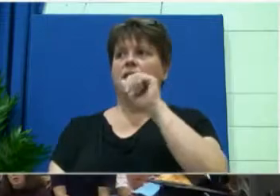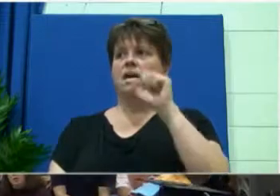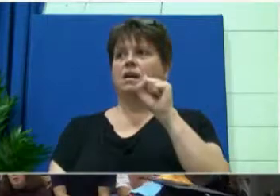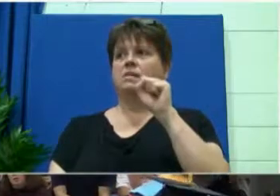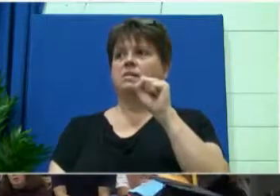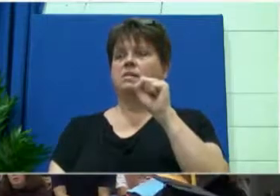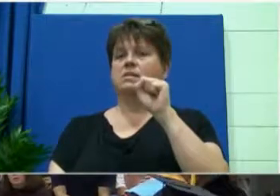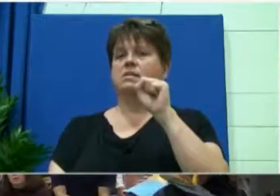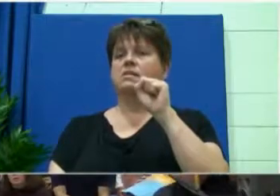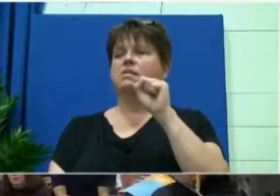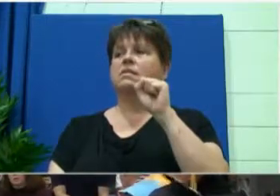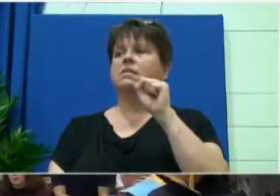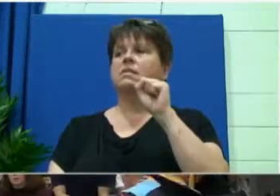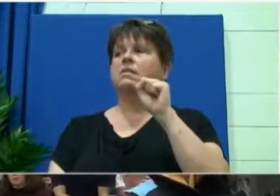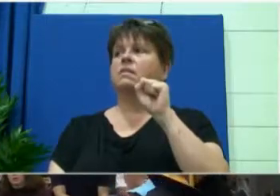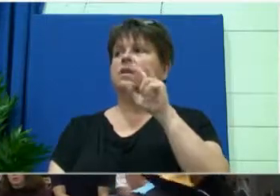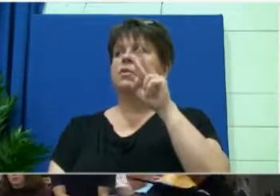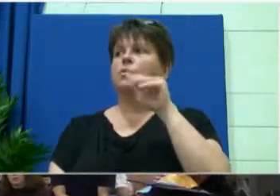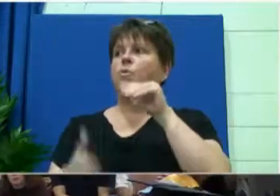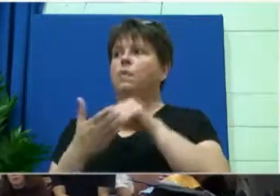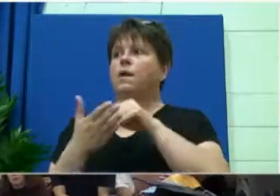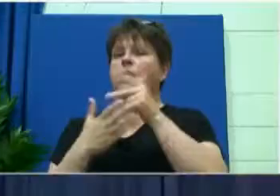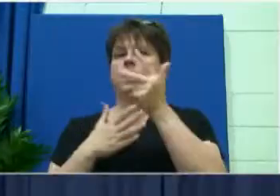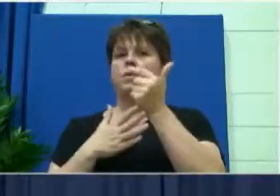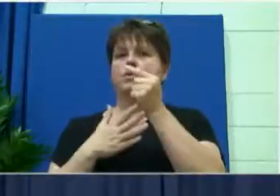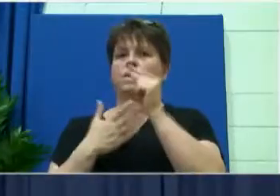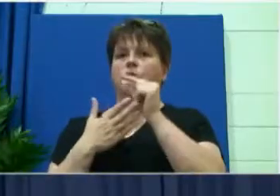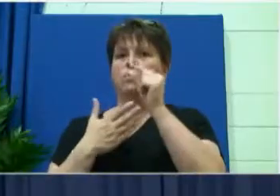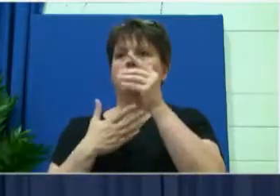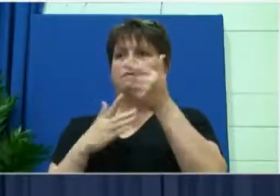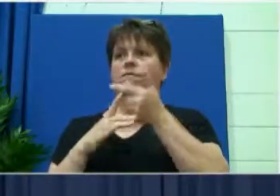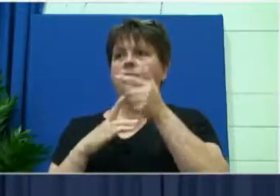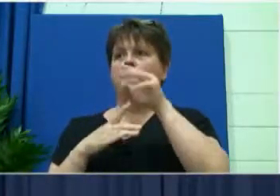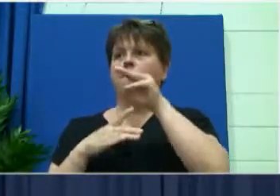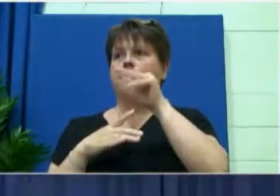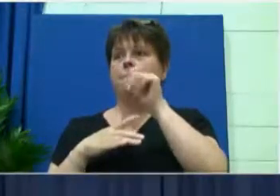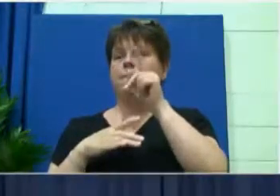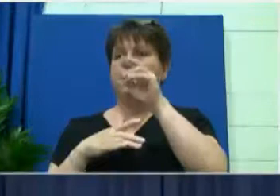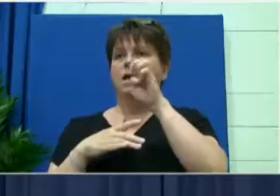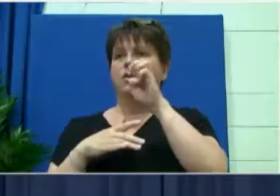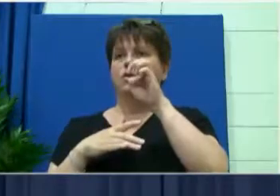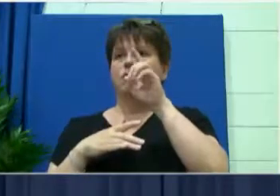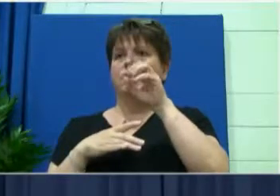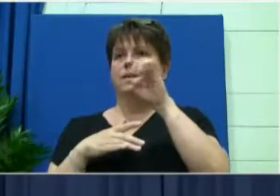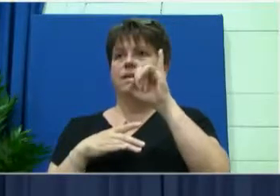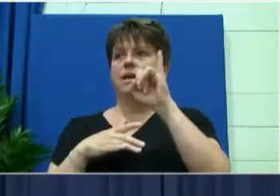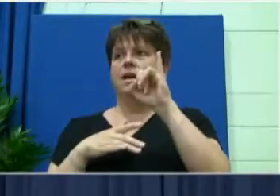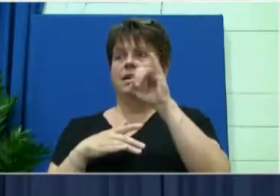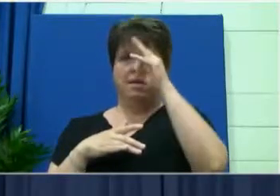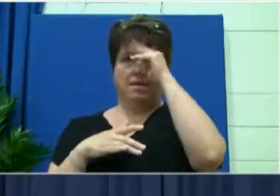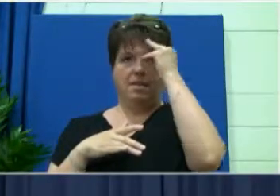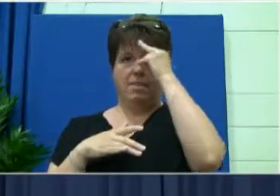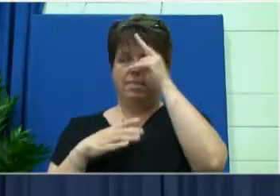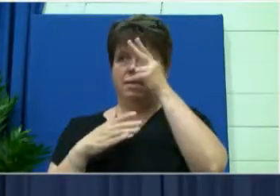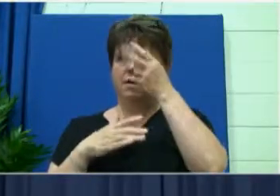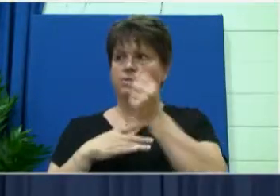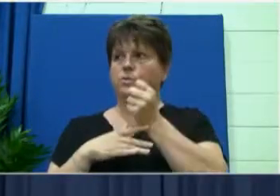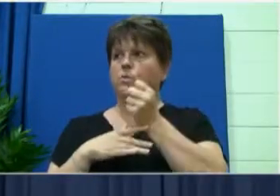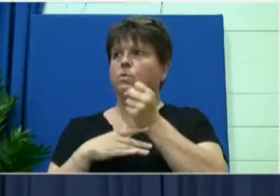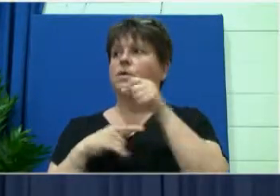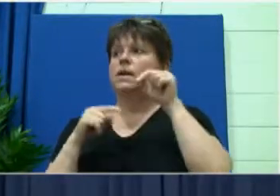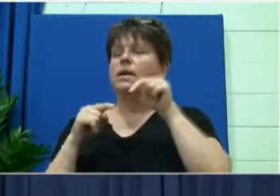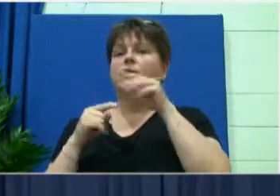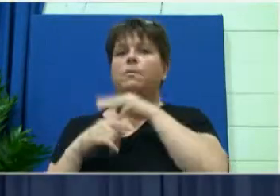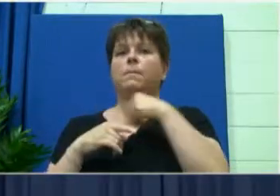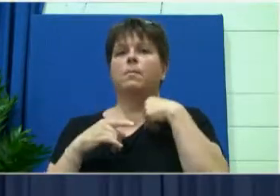Science degree. She is a 2013 graduate of Modern Day Catholic High School. At Kaskaskia, she